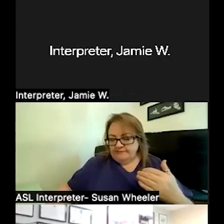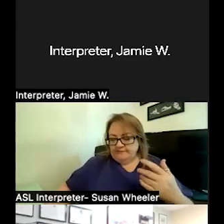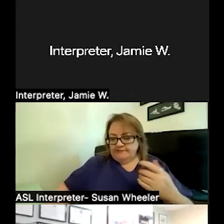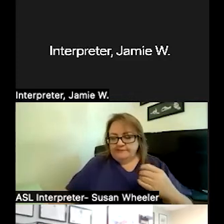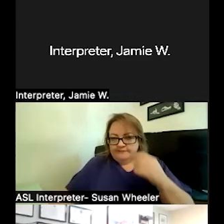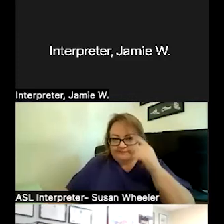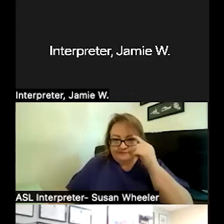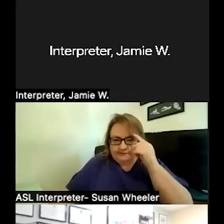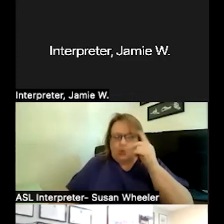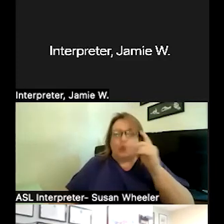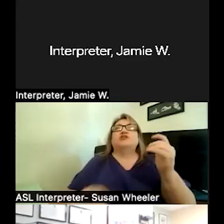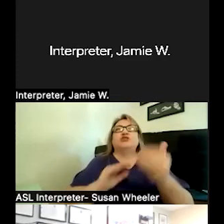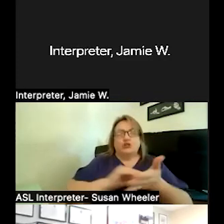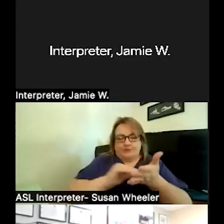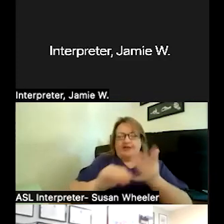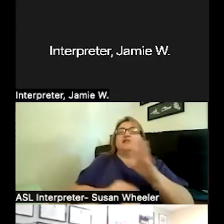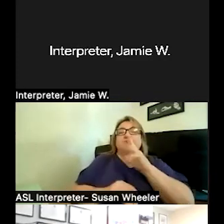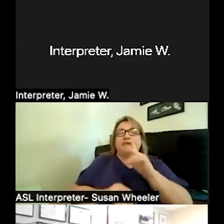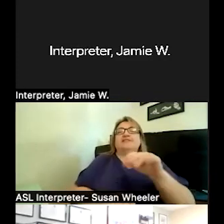And here's the various resources.